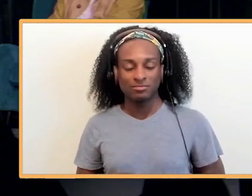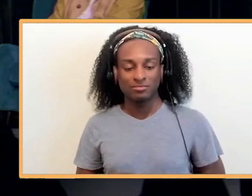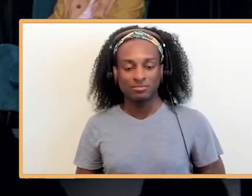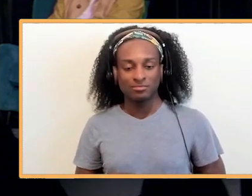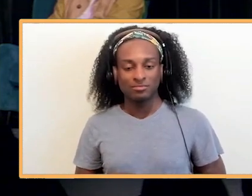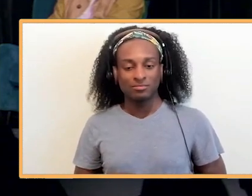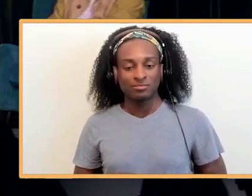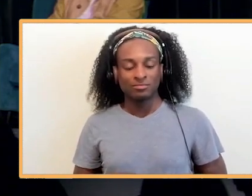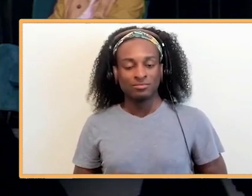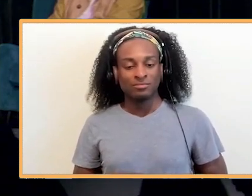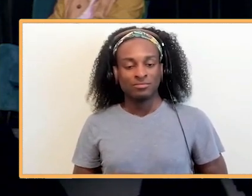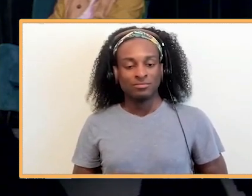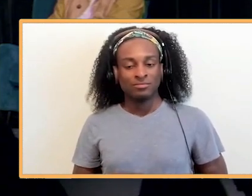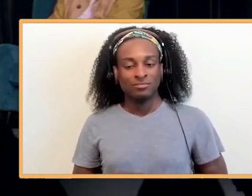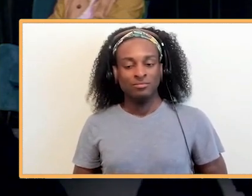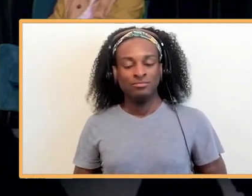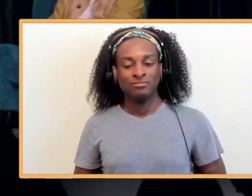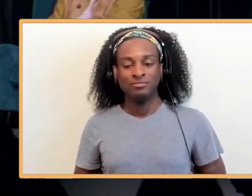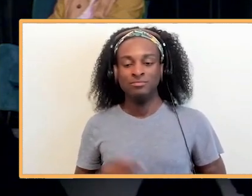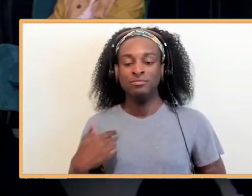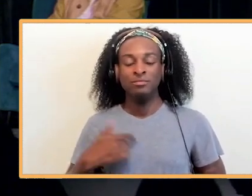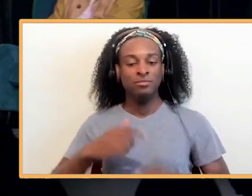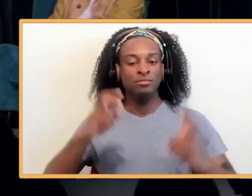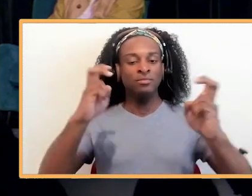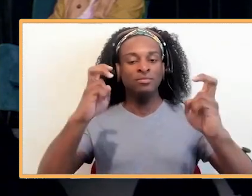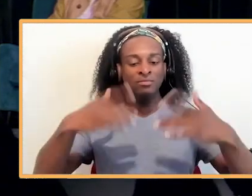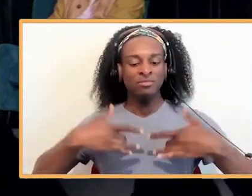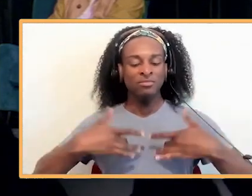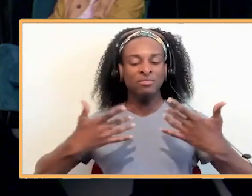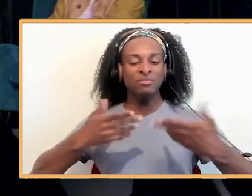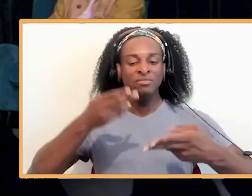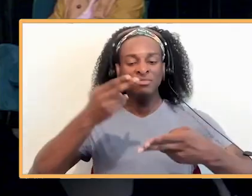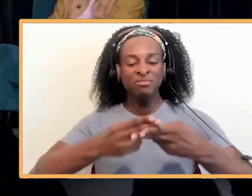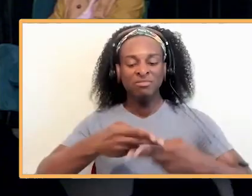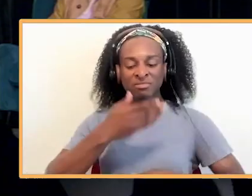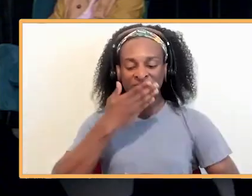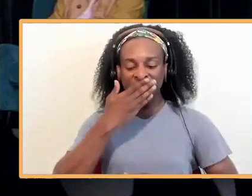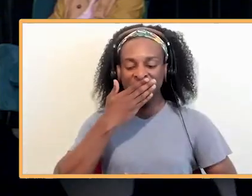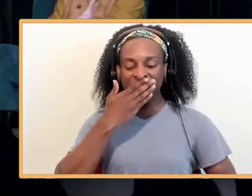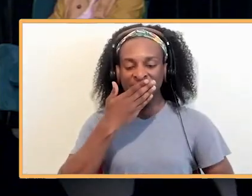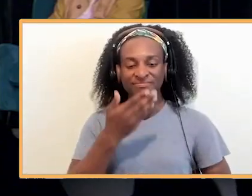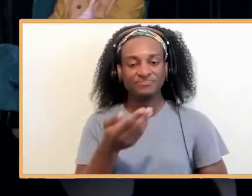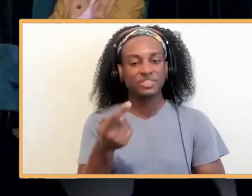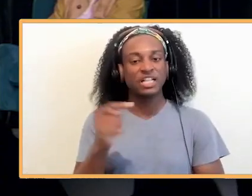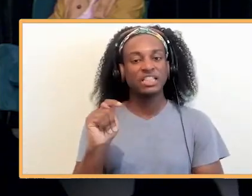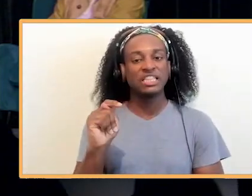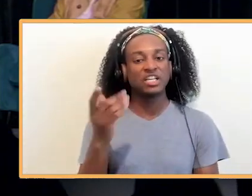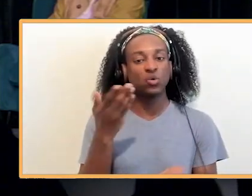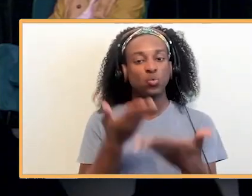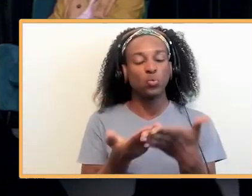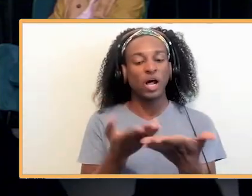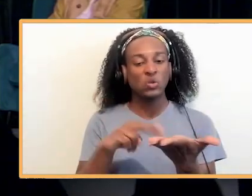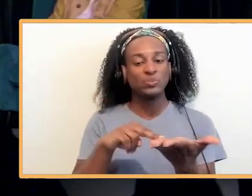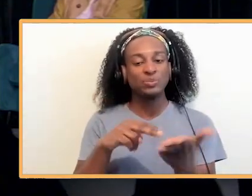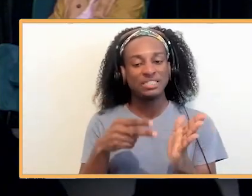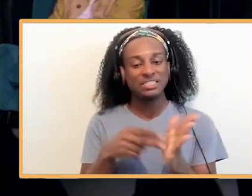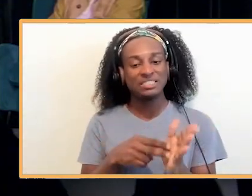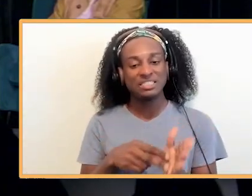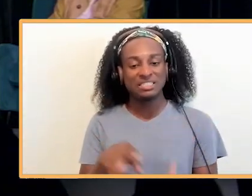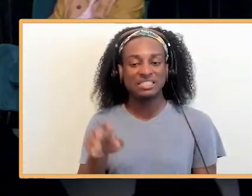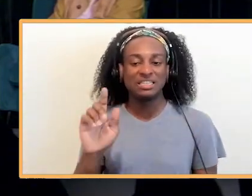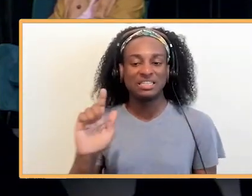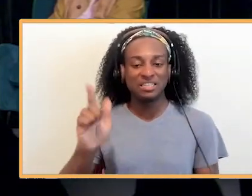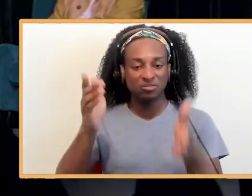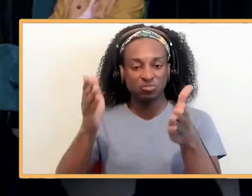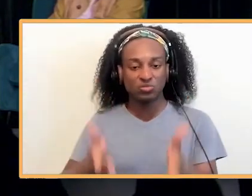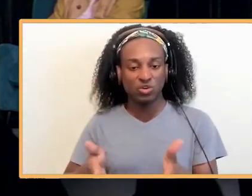we titled this The Well-Meaning Liberal, growing from or stemming from Martin Luther King Jr., Dr. Martin Luther King